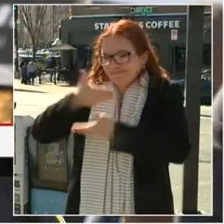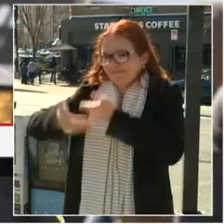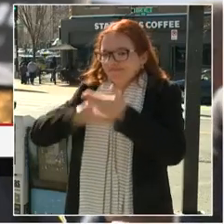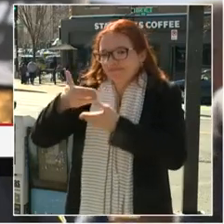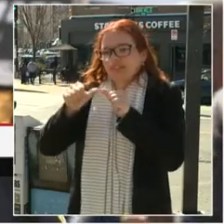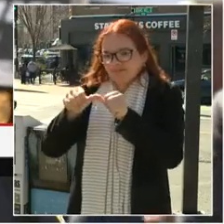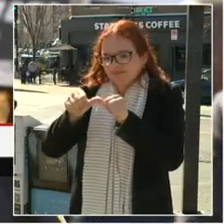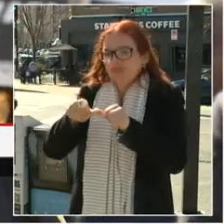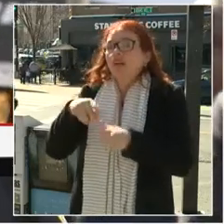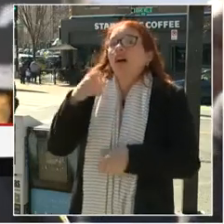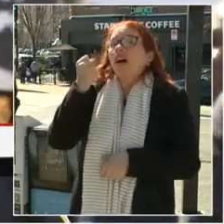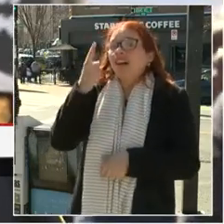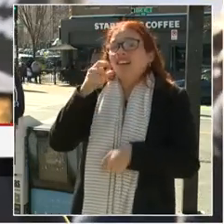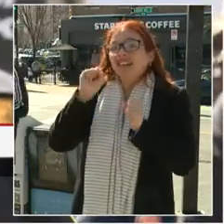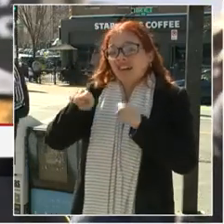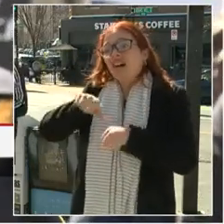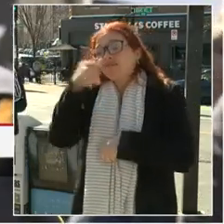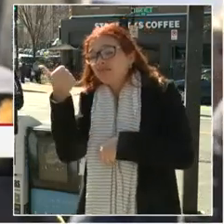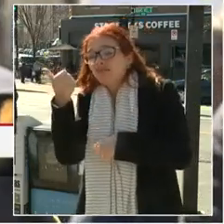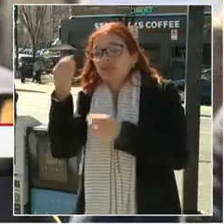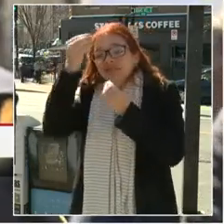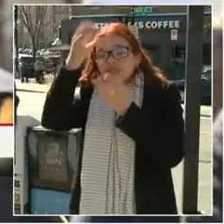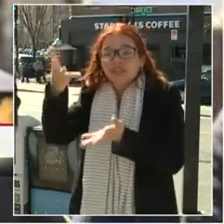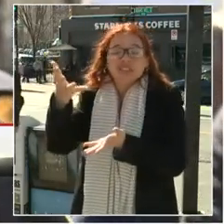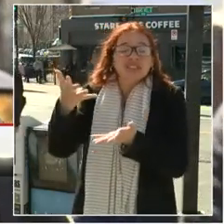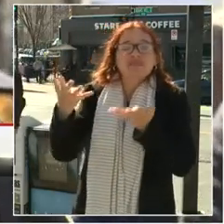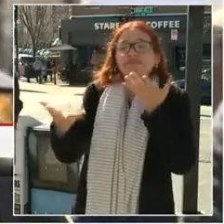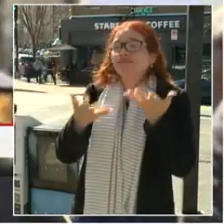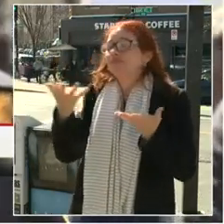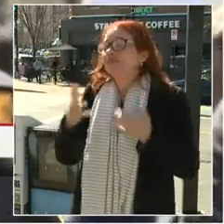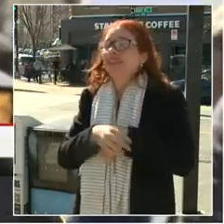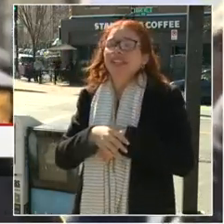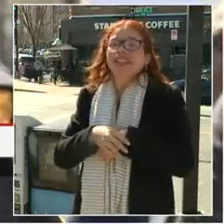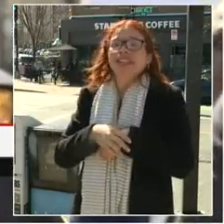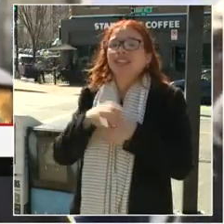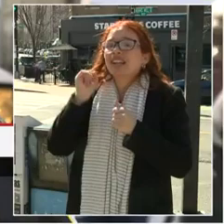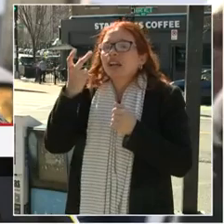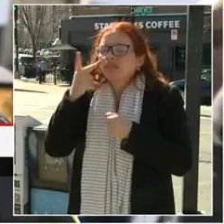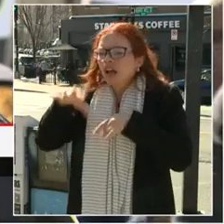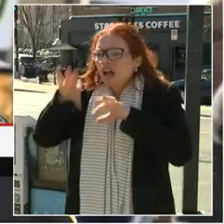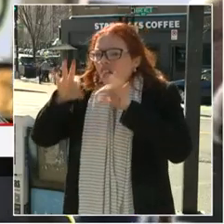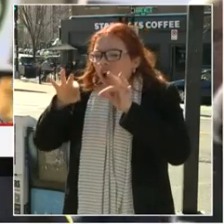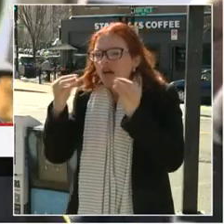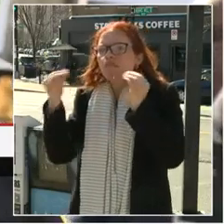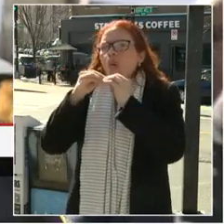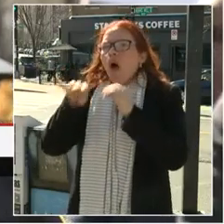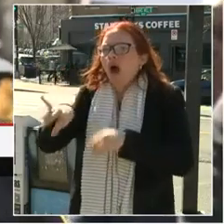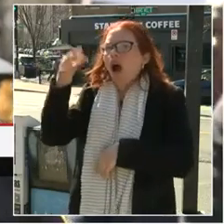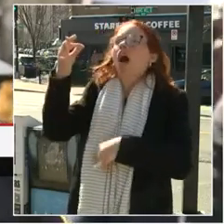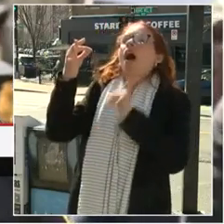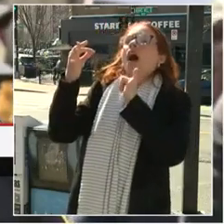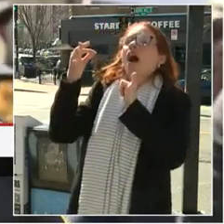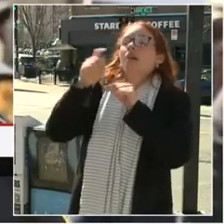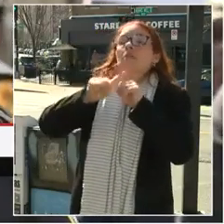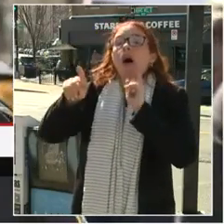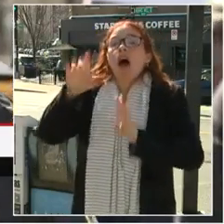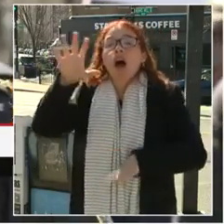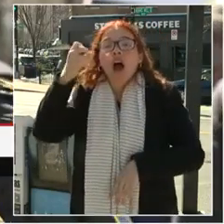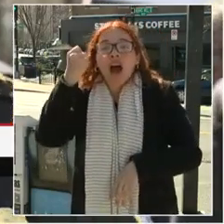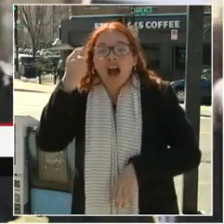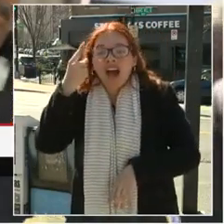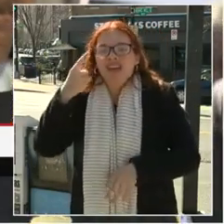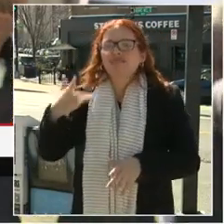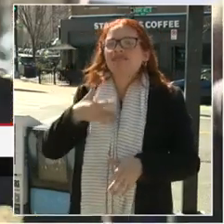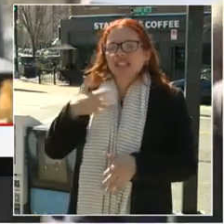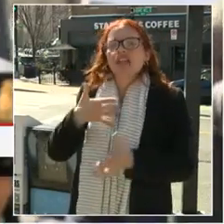be other information that could be revealed over the course of the investigation. But right now, we feel very confident about the 3 we have in custody.